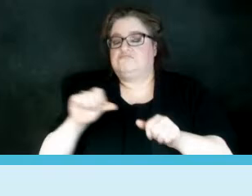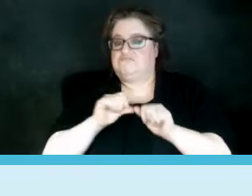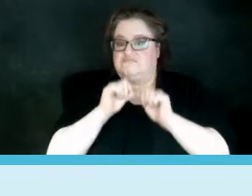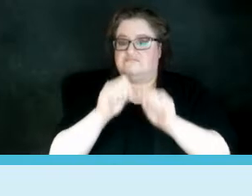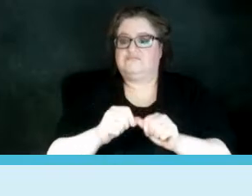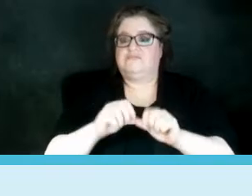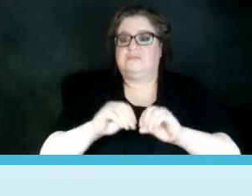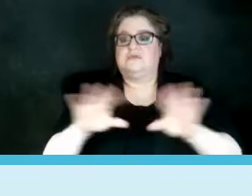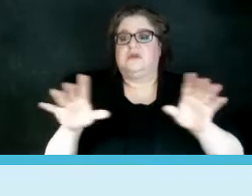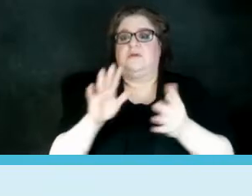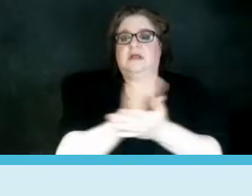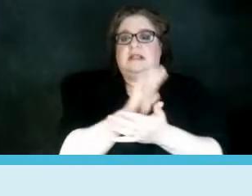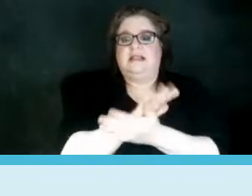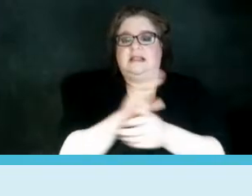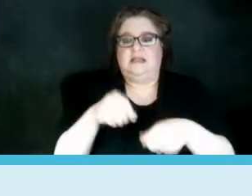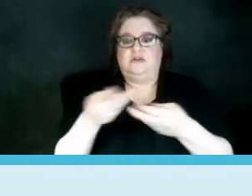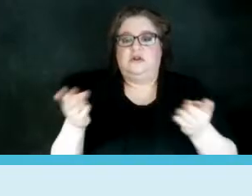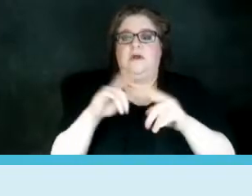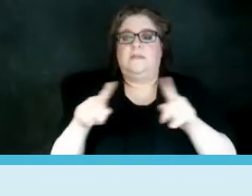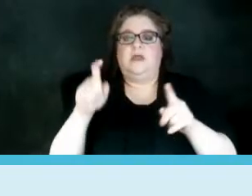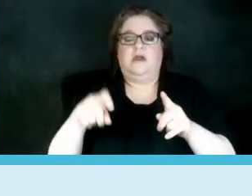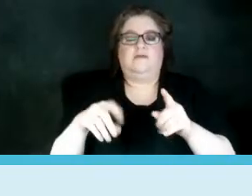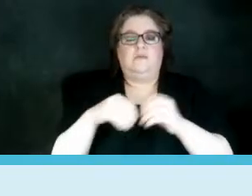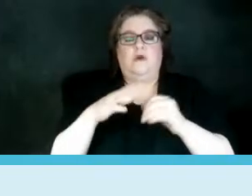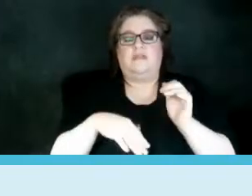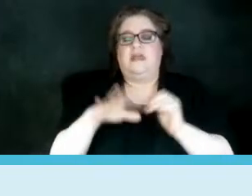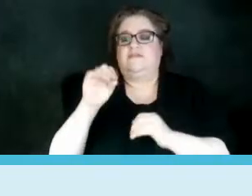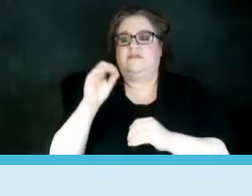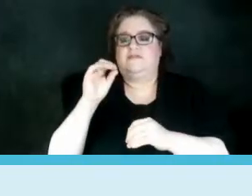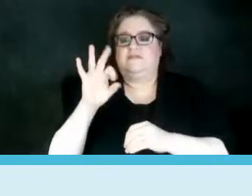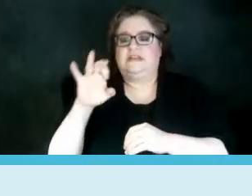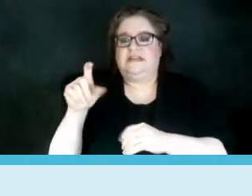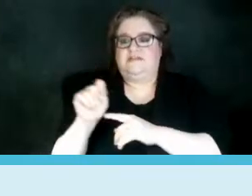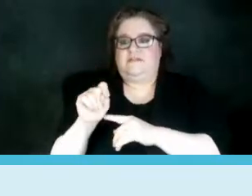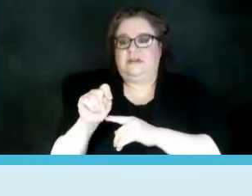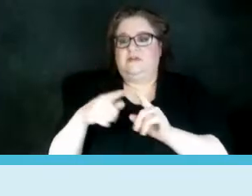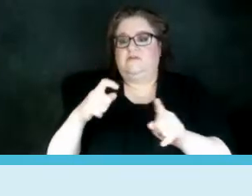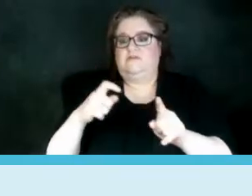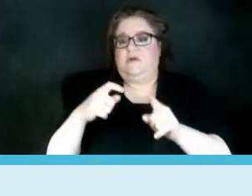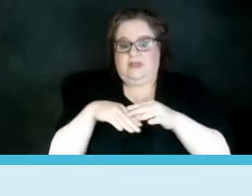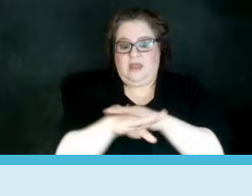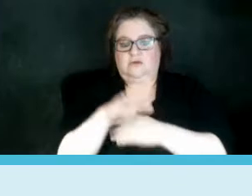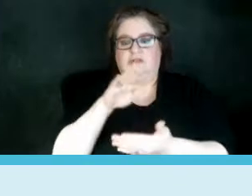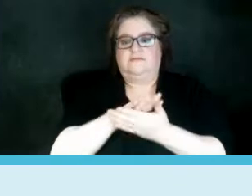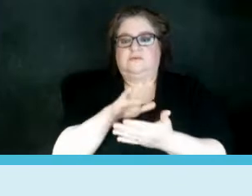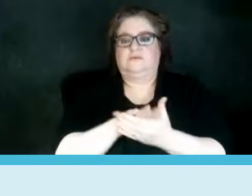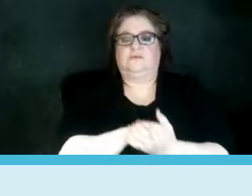but you must make sure that you are more than 50 feet away from the entrances of the school.